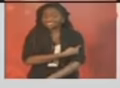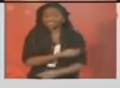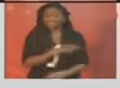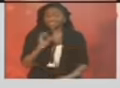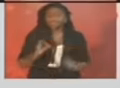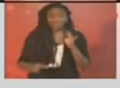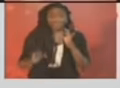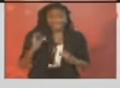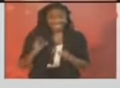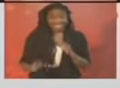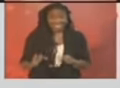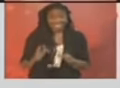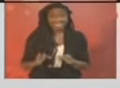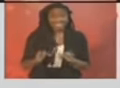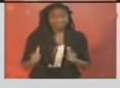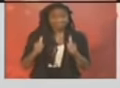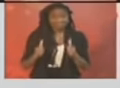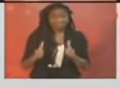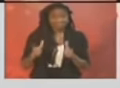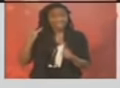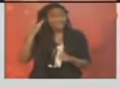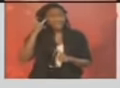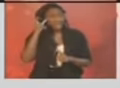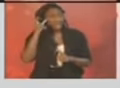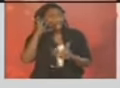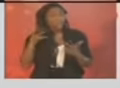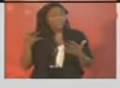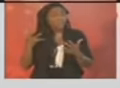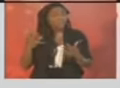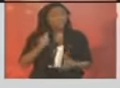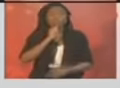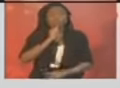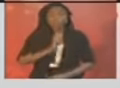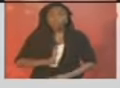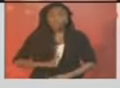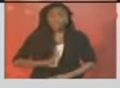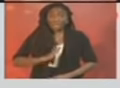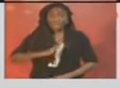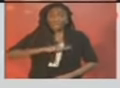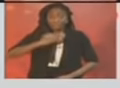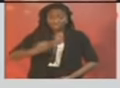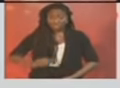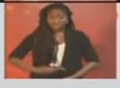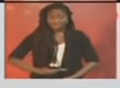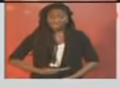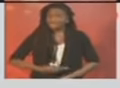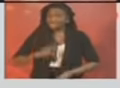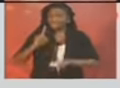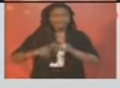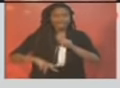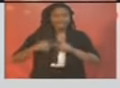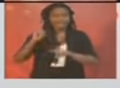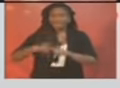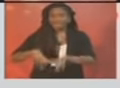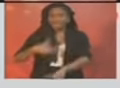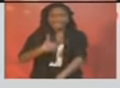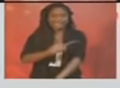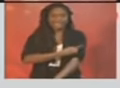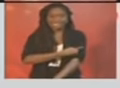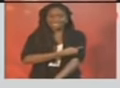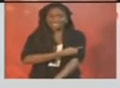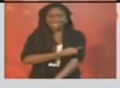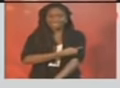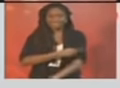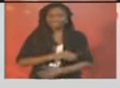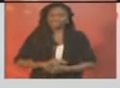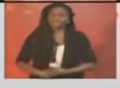doing that, you've probably already heard that pregnant women are not advised to take the COVID-19 vaccine at this time.